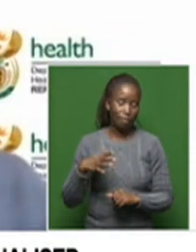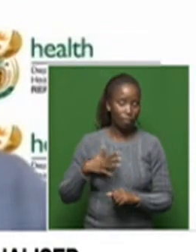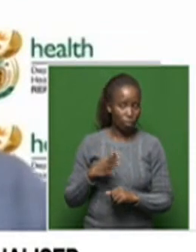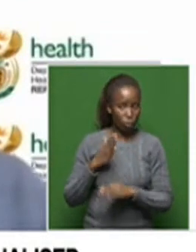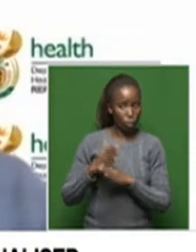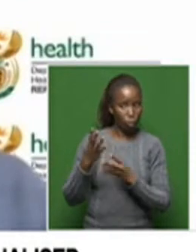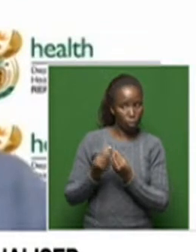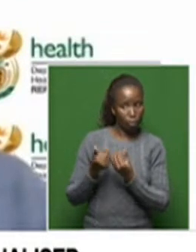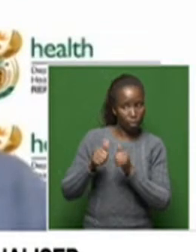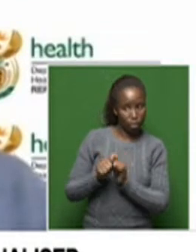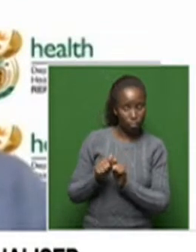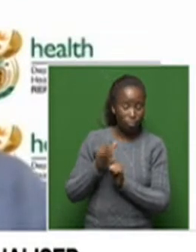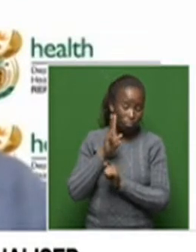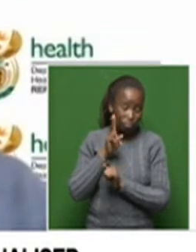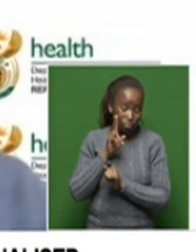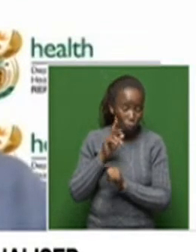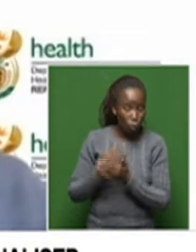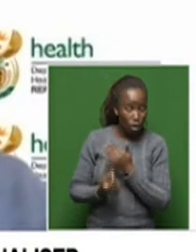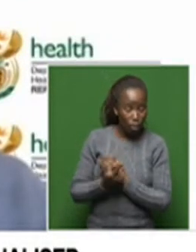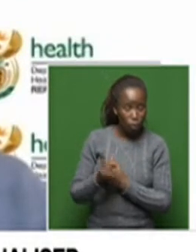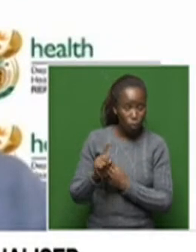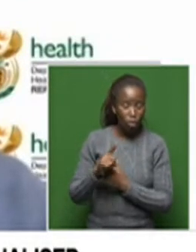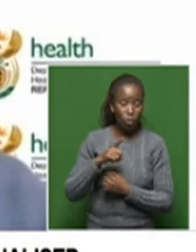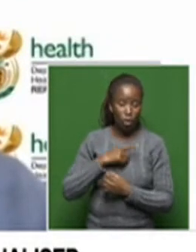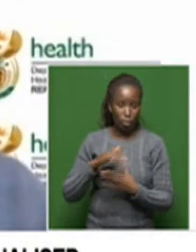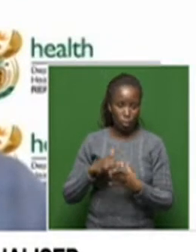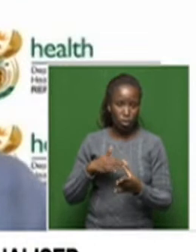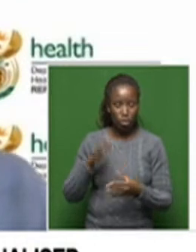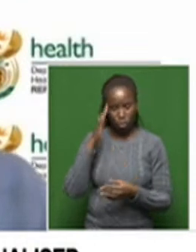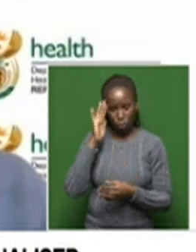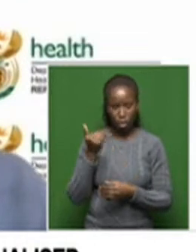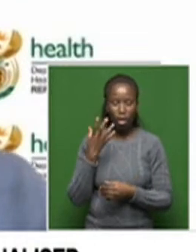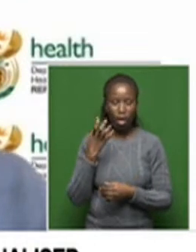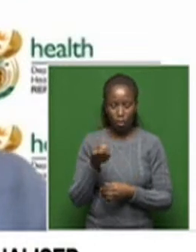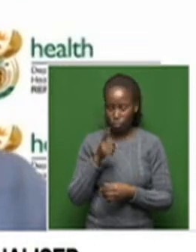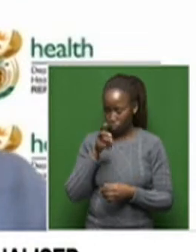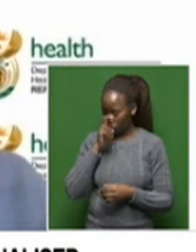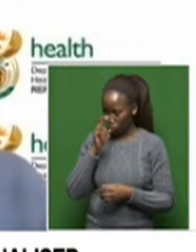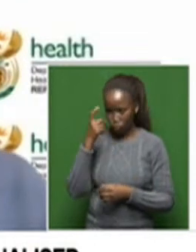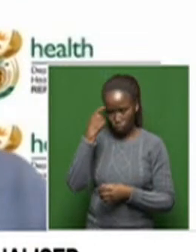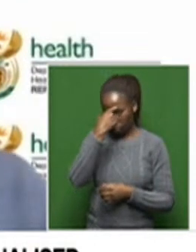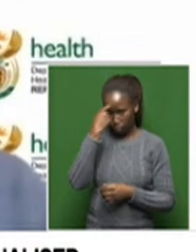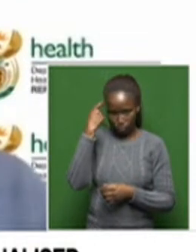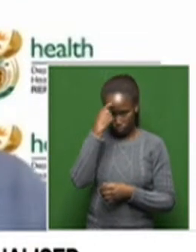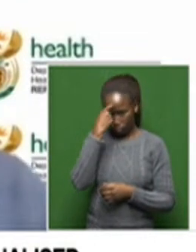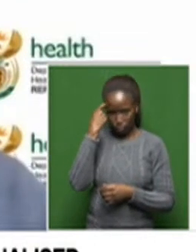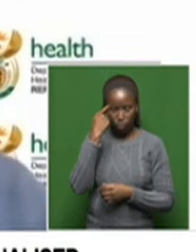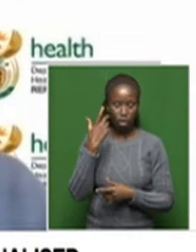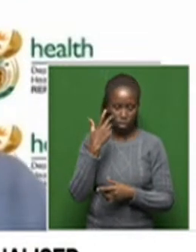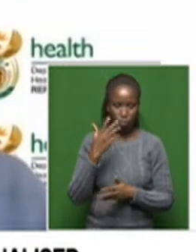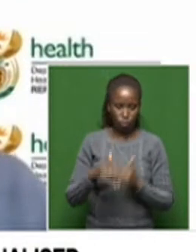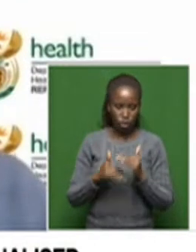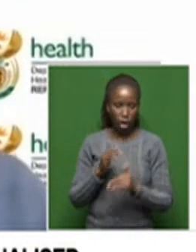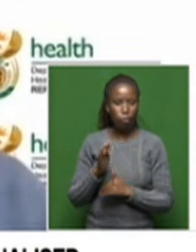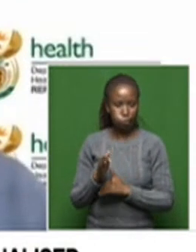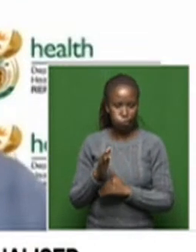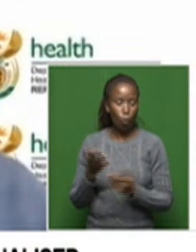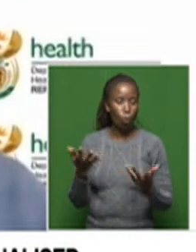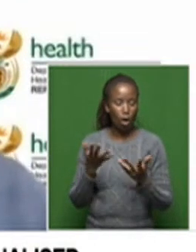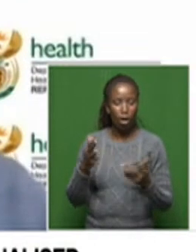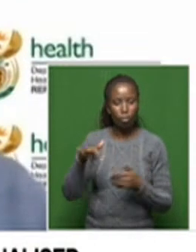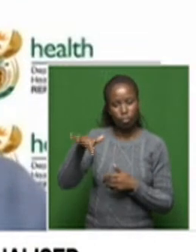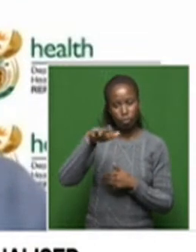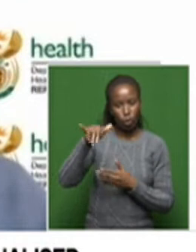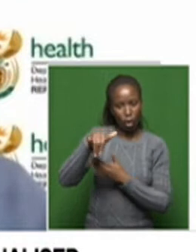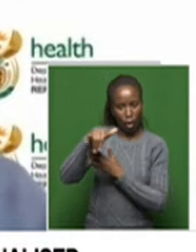happening. But my understanding is that we've got very stringent screening procedures in place at OR Tambo and